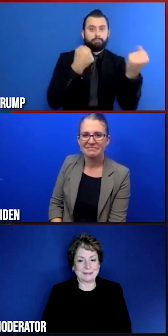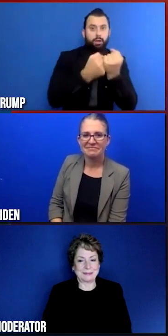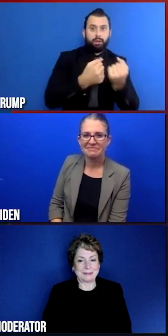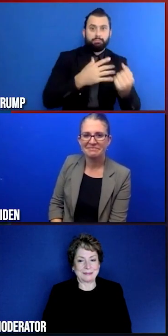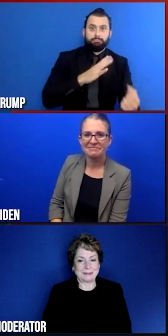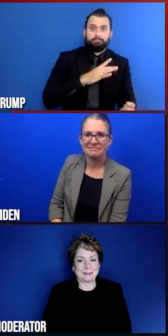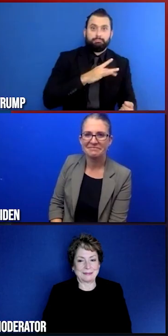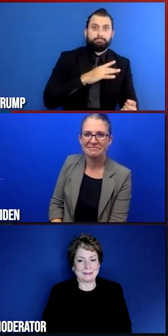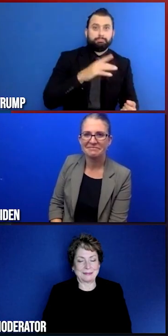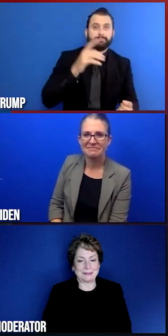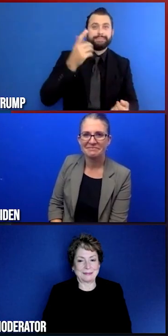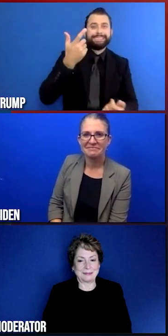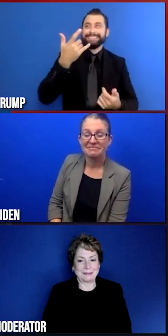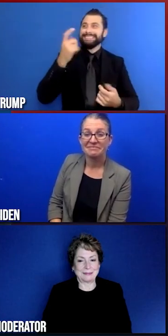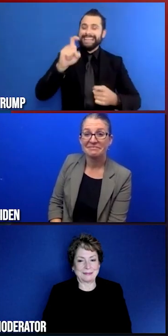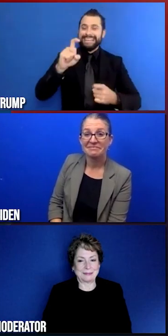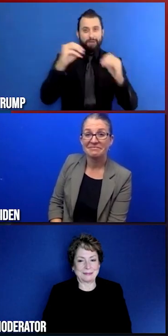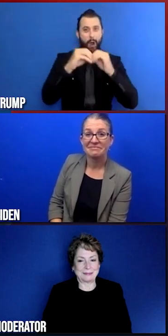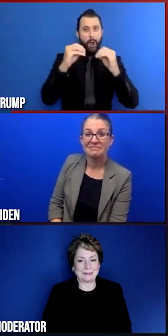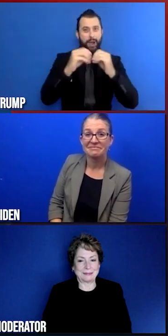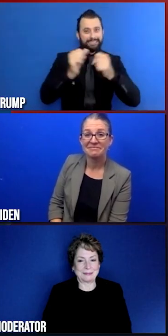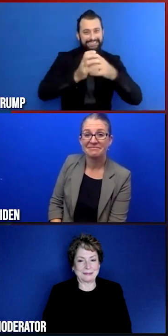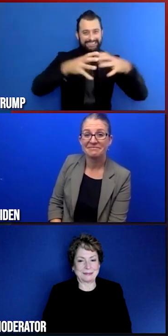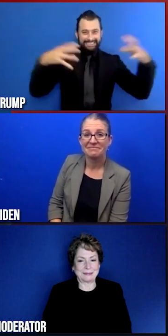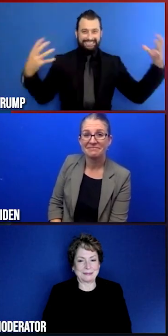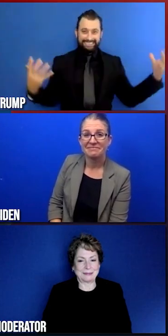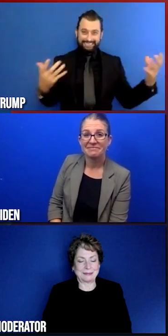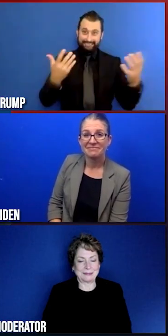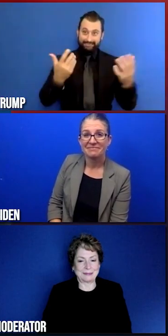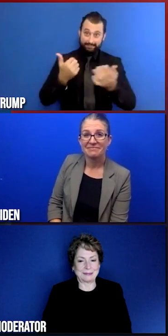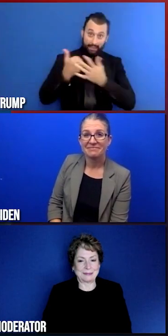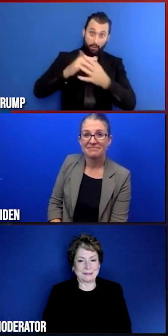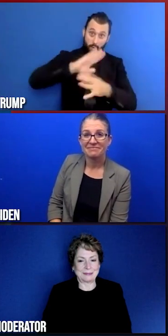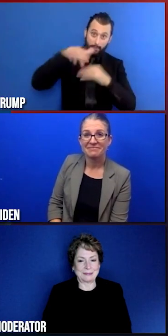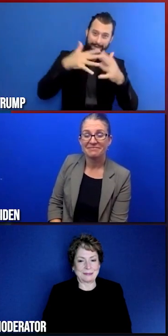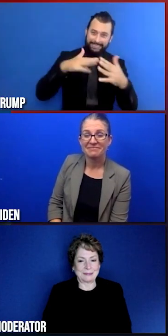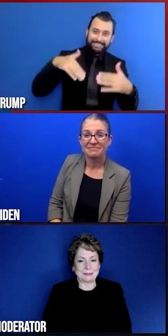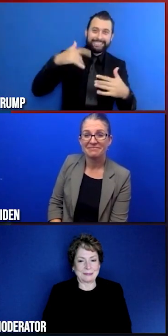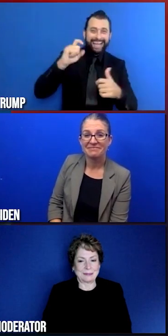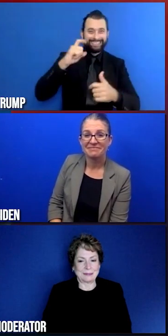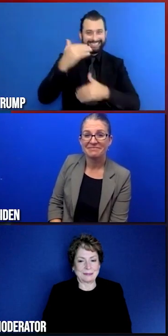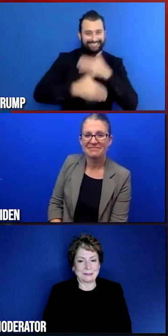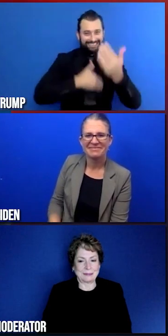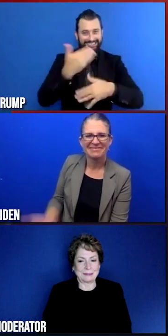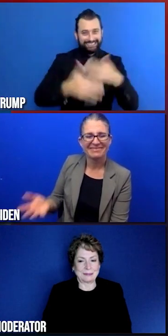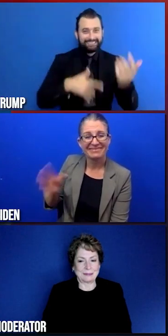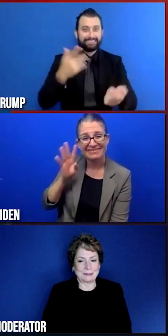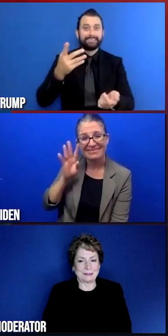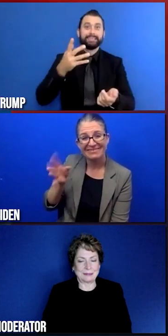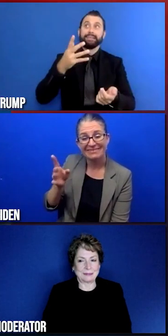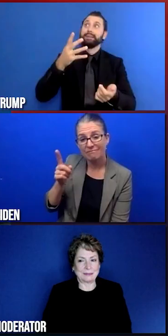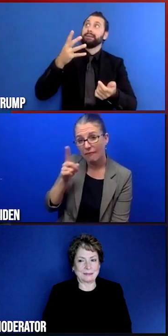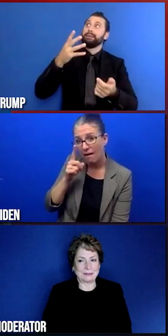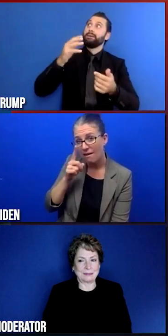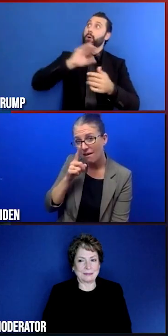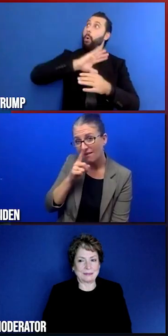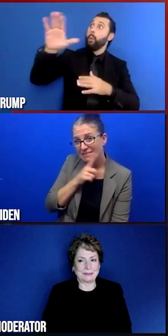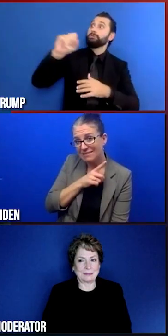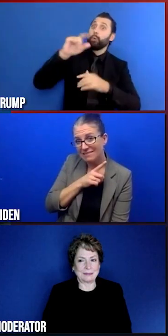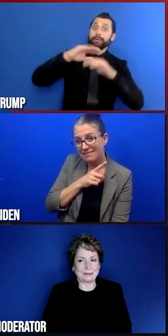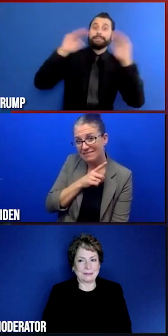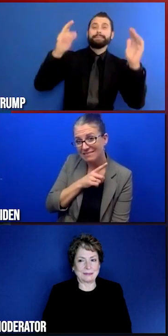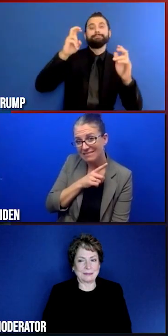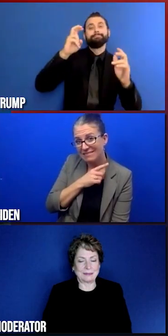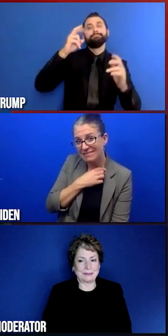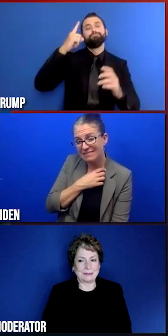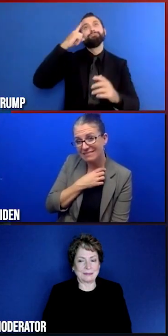with the world. So false. It's all a pipe dream. But you know what we'll do? We're going to have the greatest economy in the world. But if you want to kill